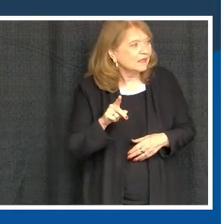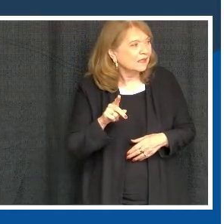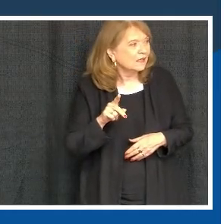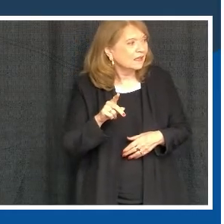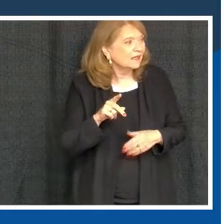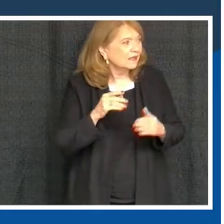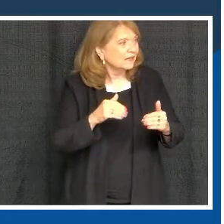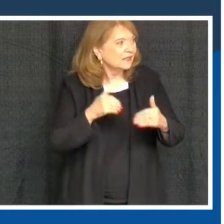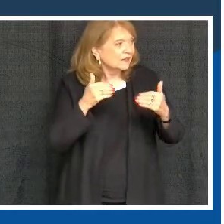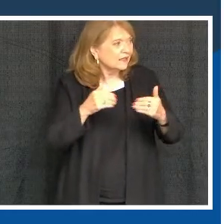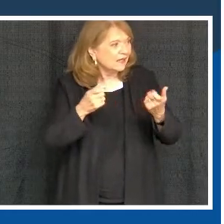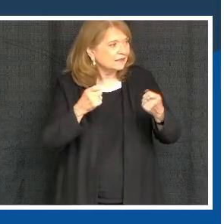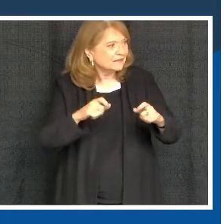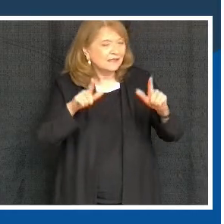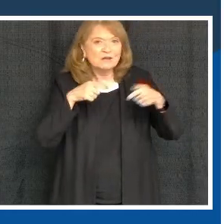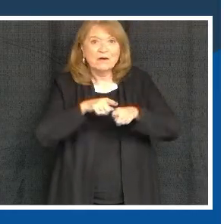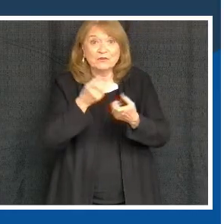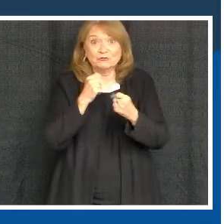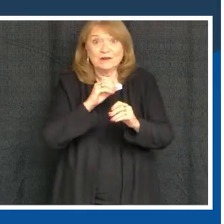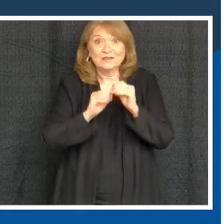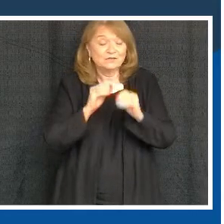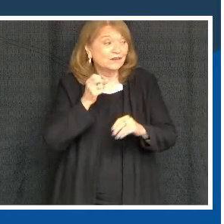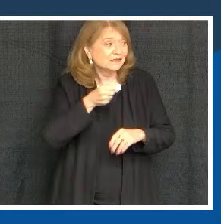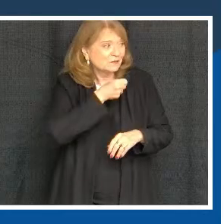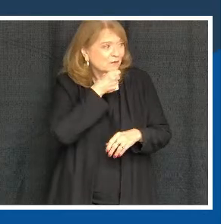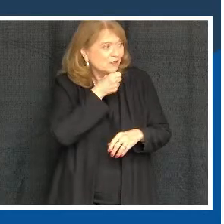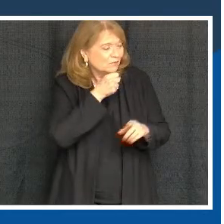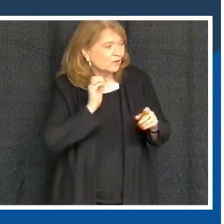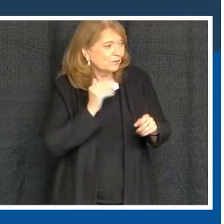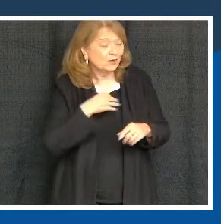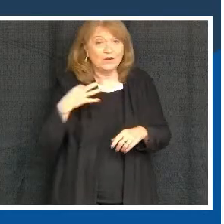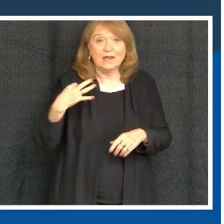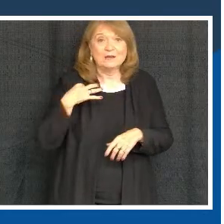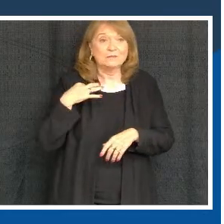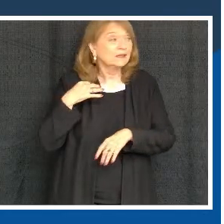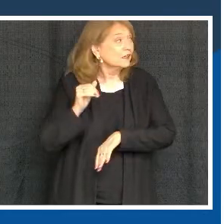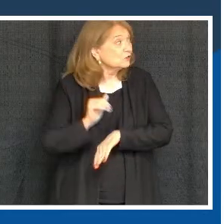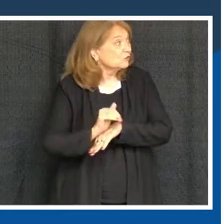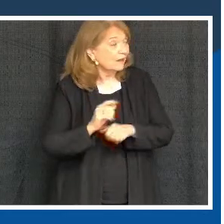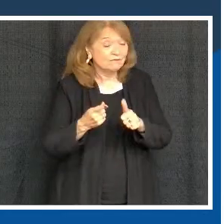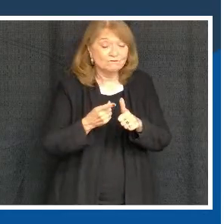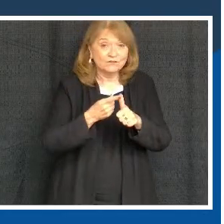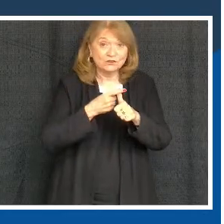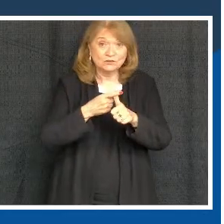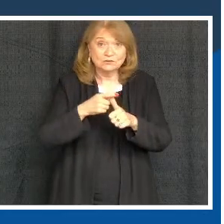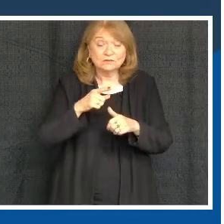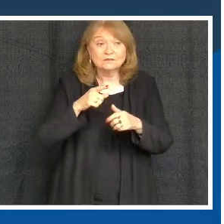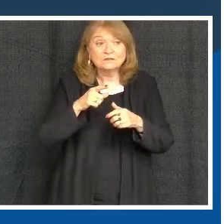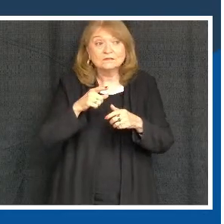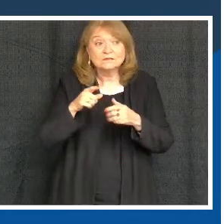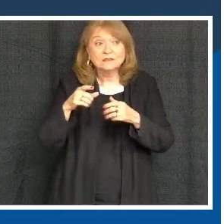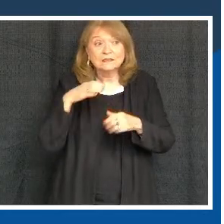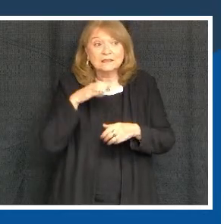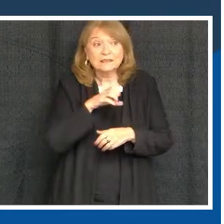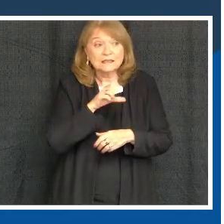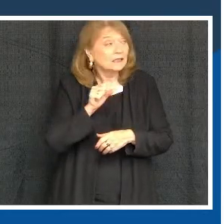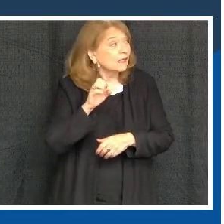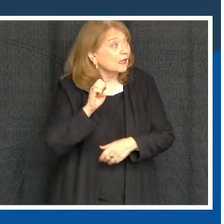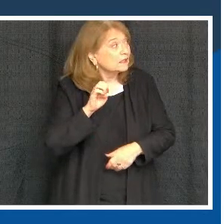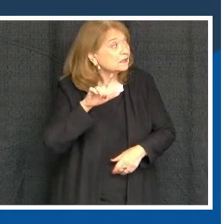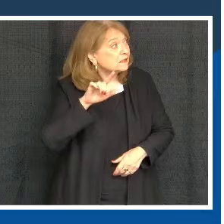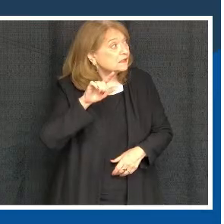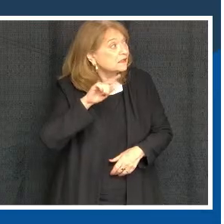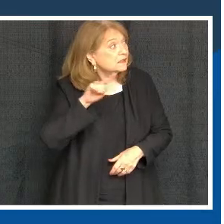slide. Our application tonight, first one, Planning Commission case Z8